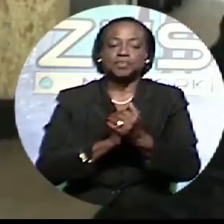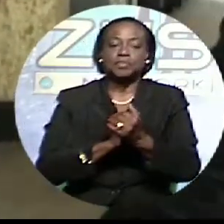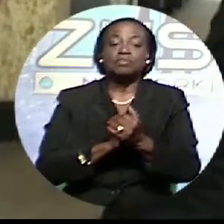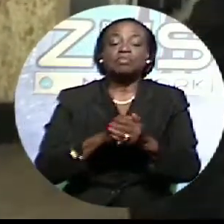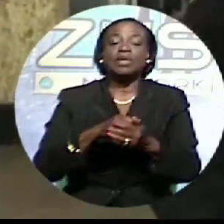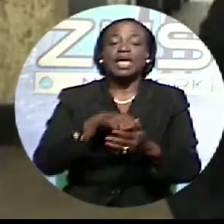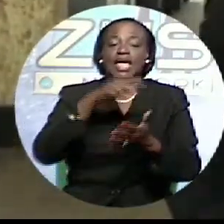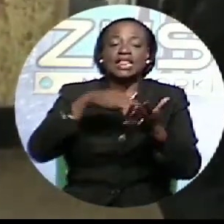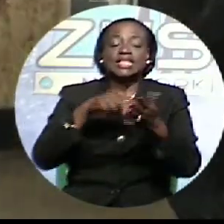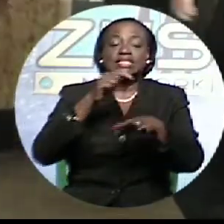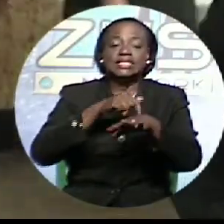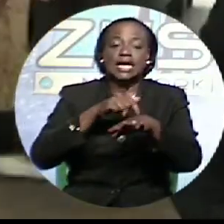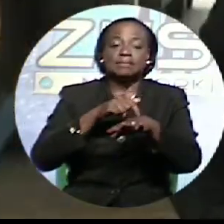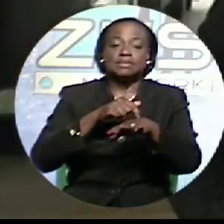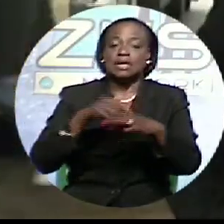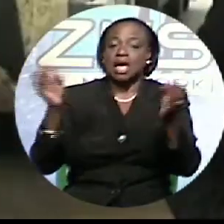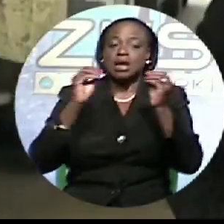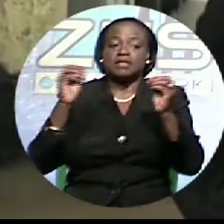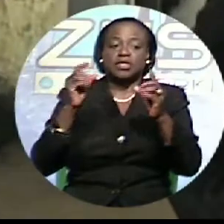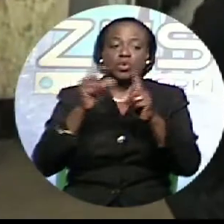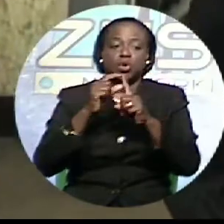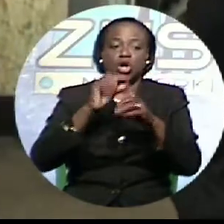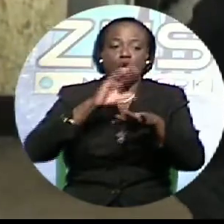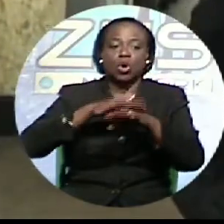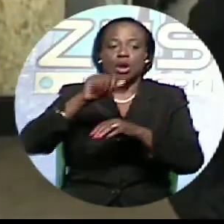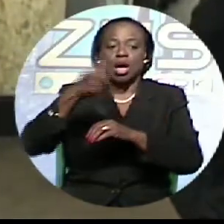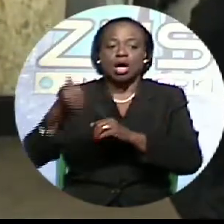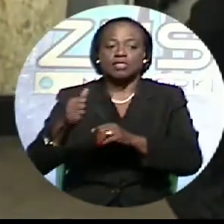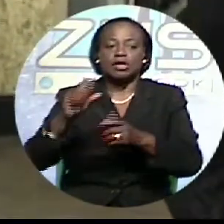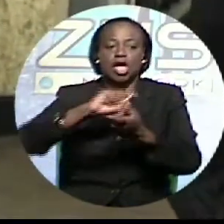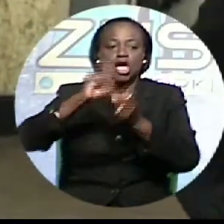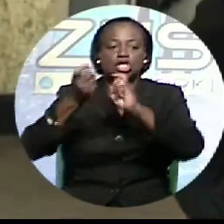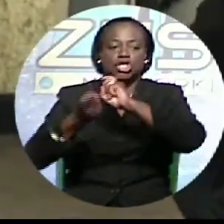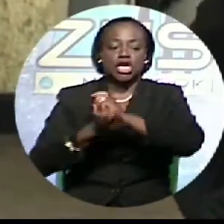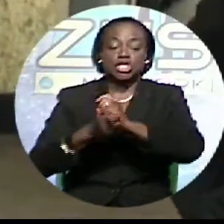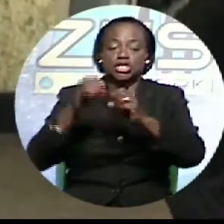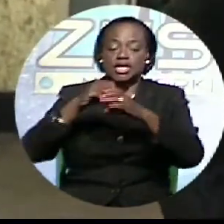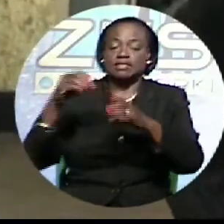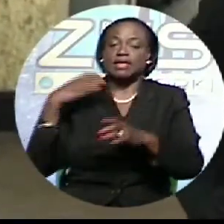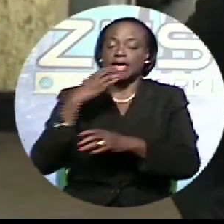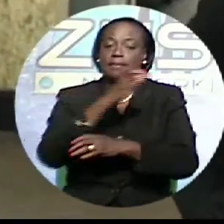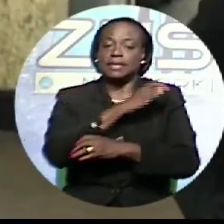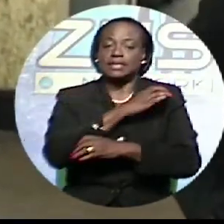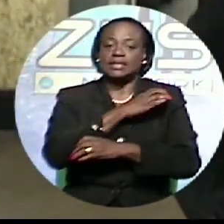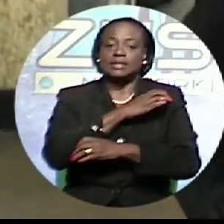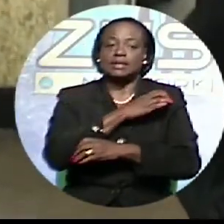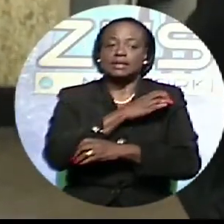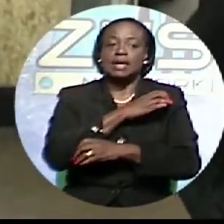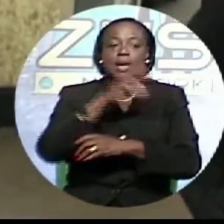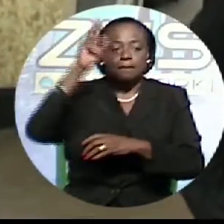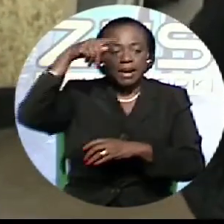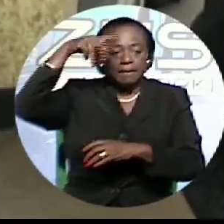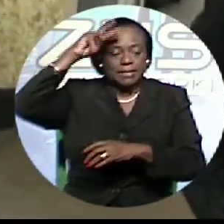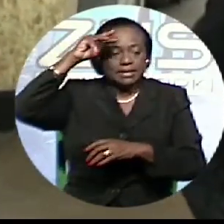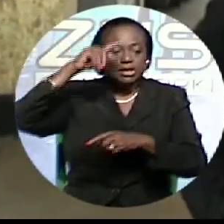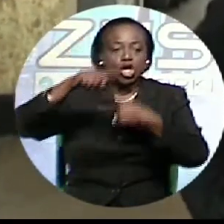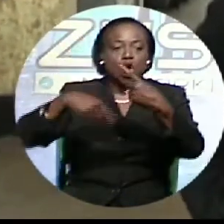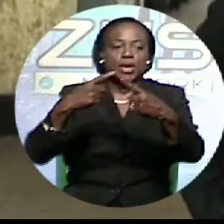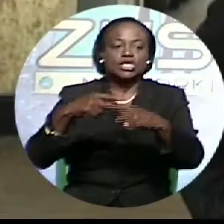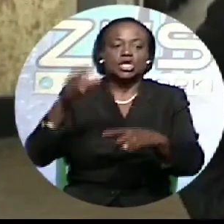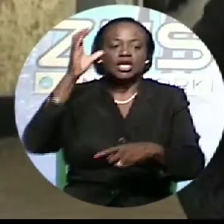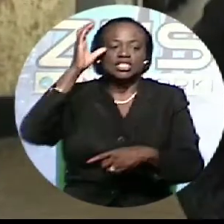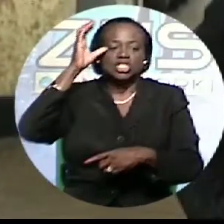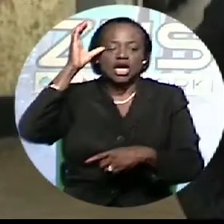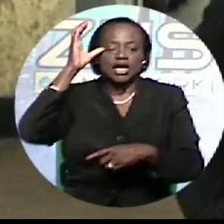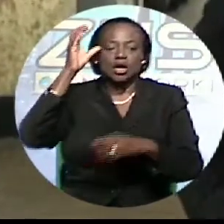at this point, there's no word on whether there'll be other changes coming in the cabinet. However, Prime Minister is leading a delegation to China, where he will engage